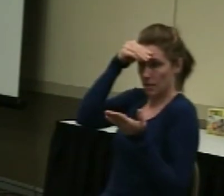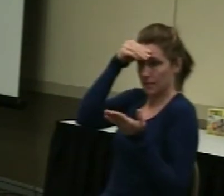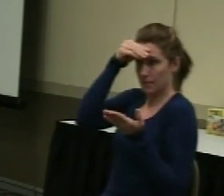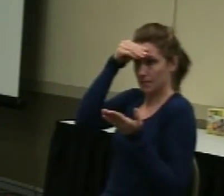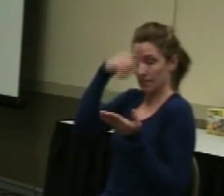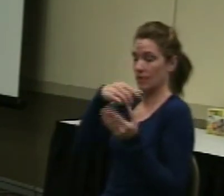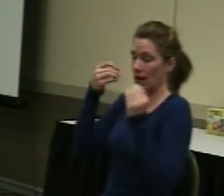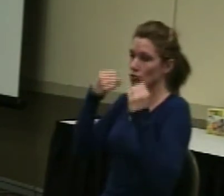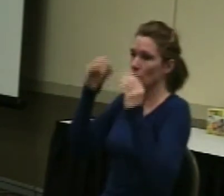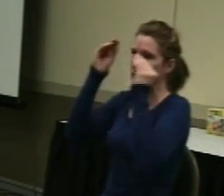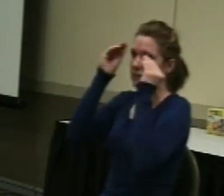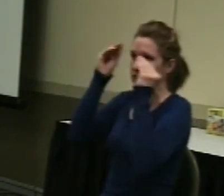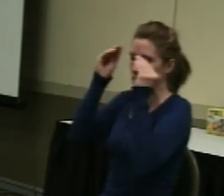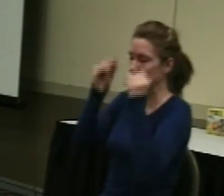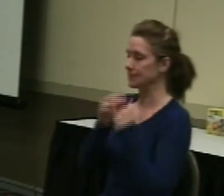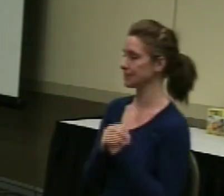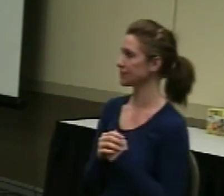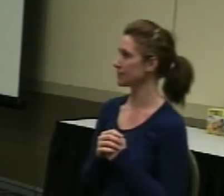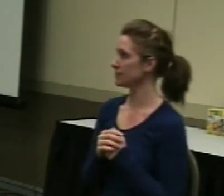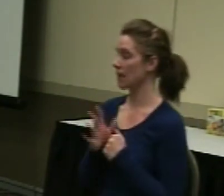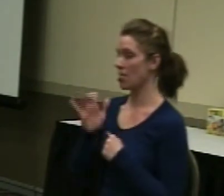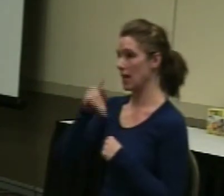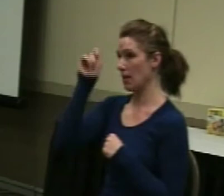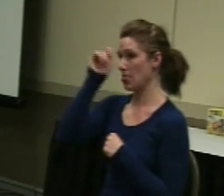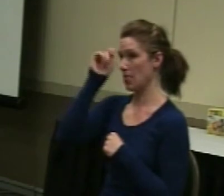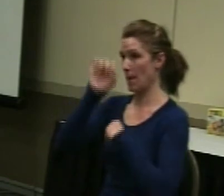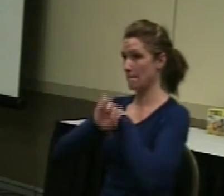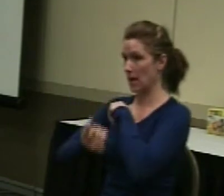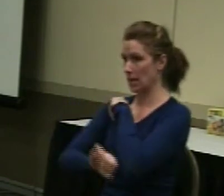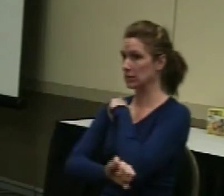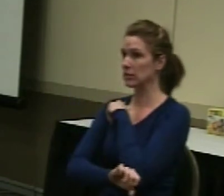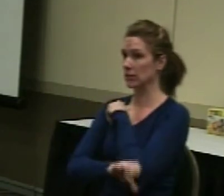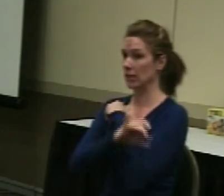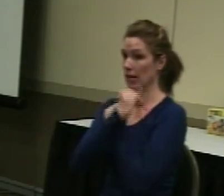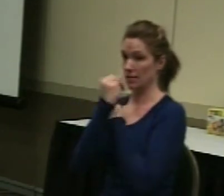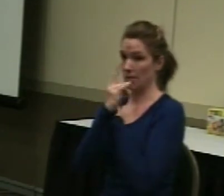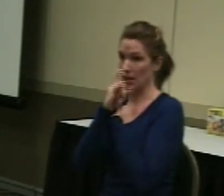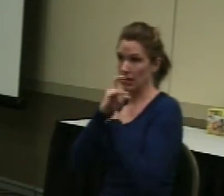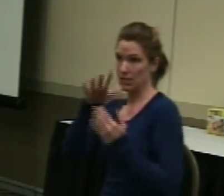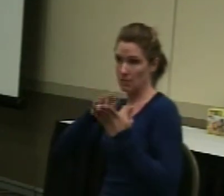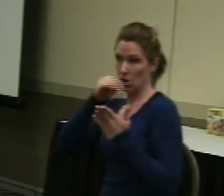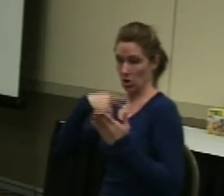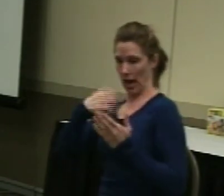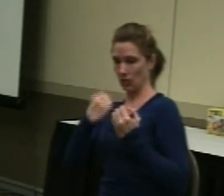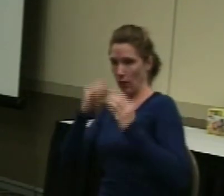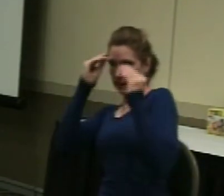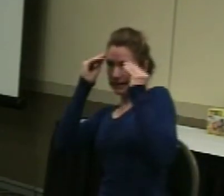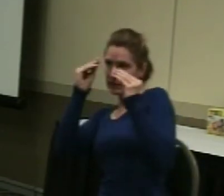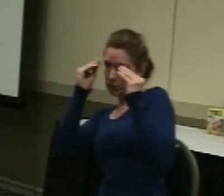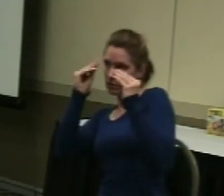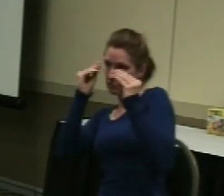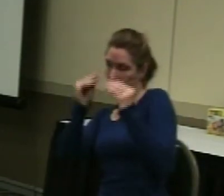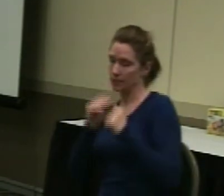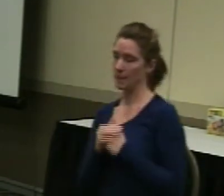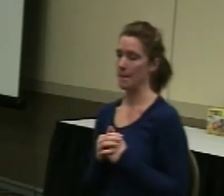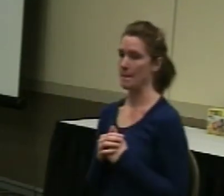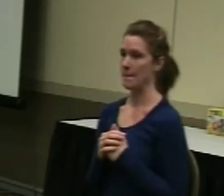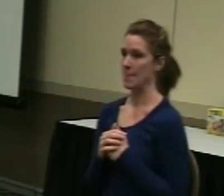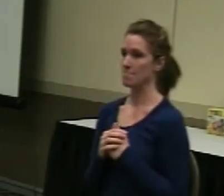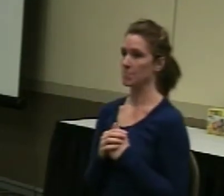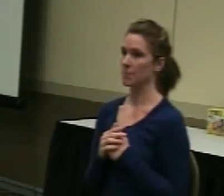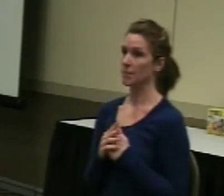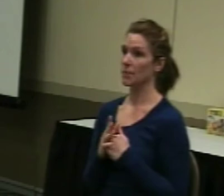about trying to teach it, right? That's a theory base that we're going to be guided by all day long here today.